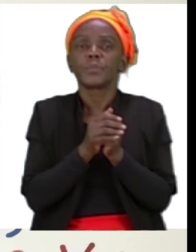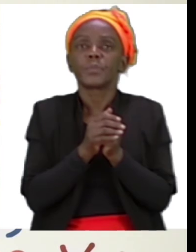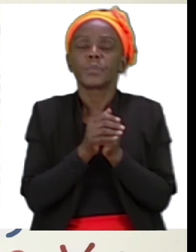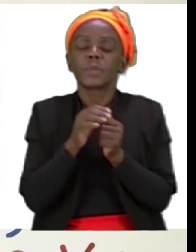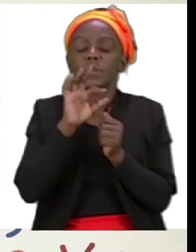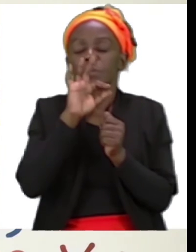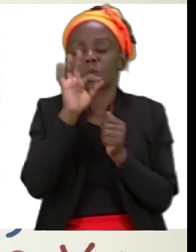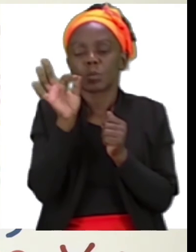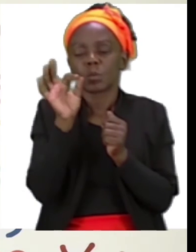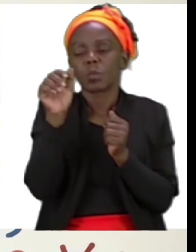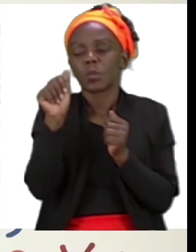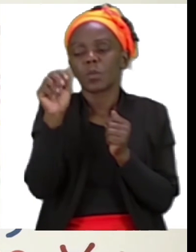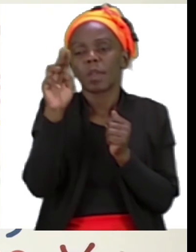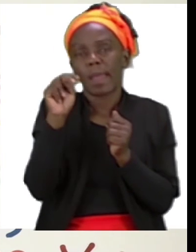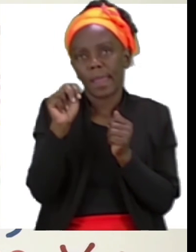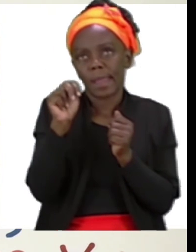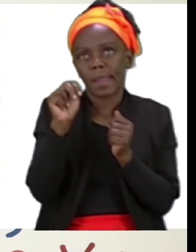Fan.